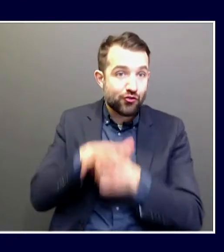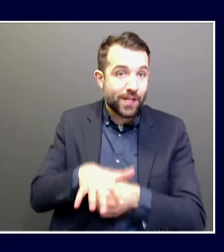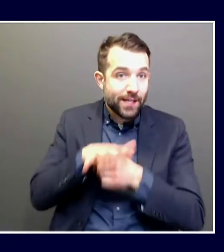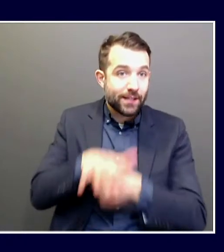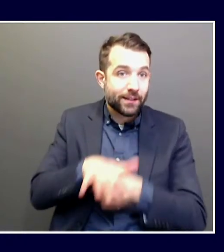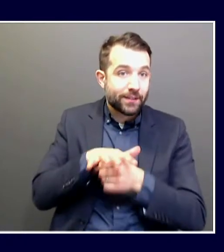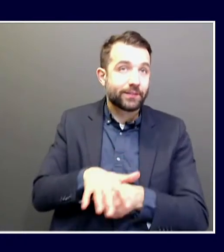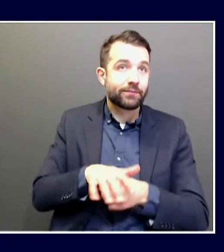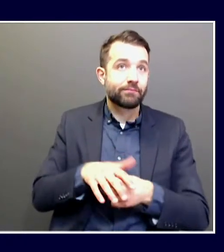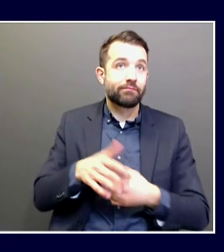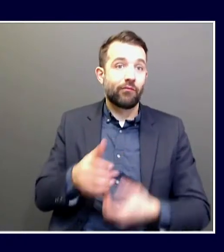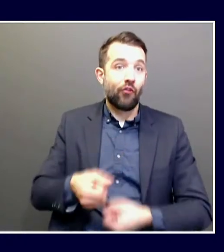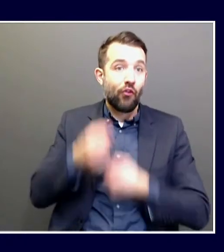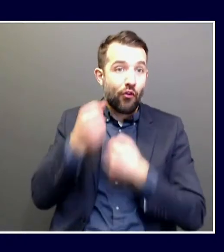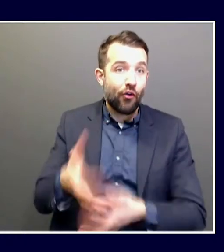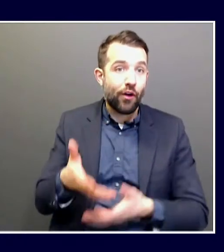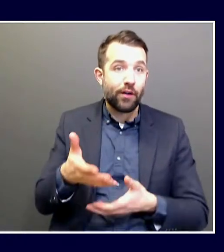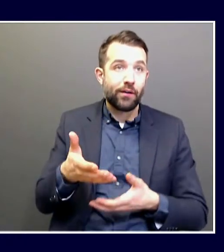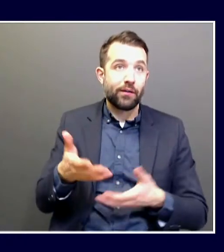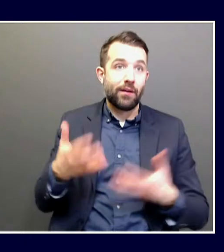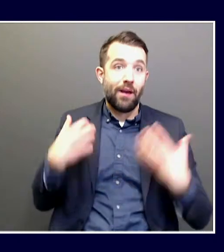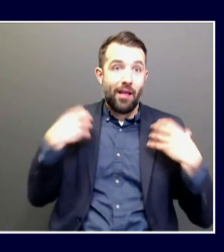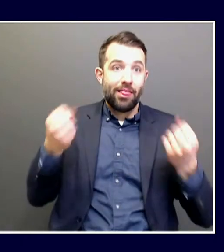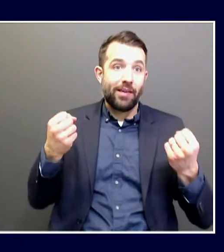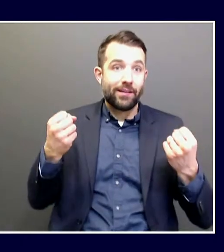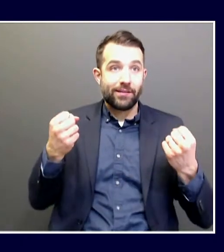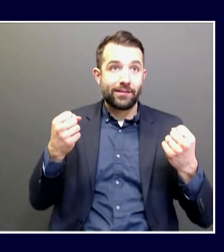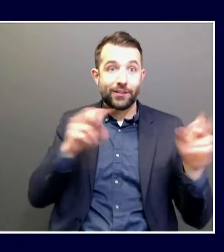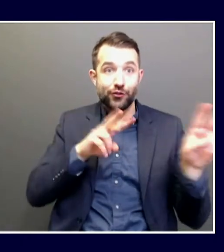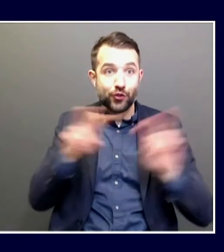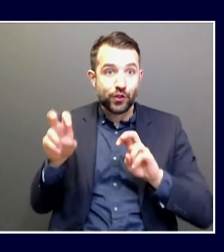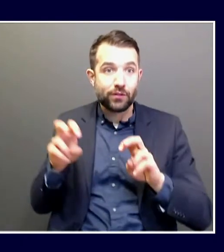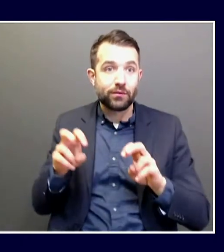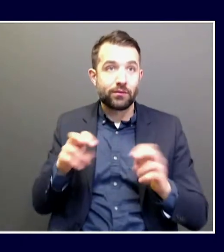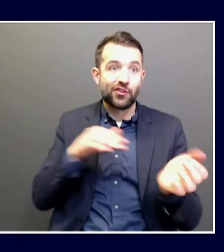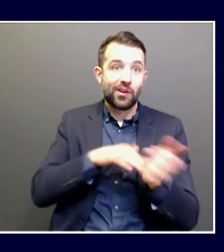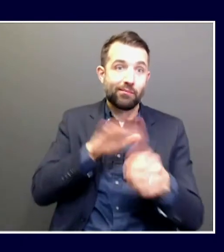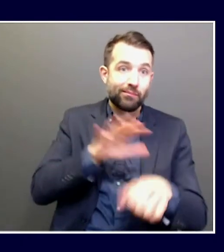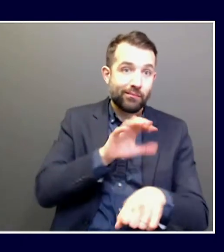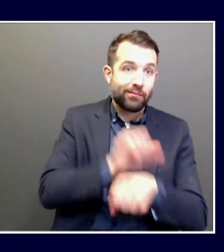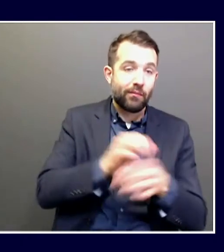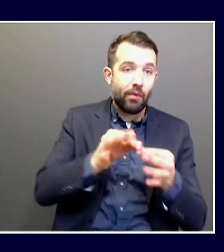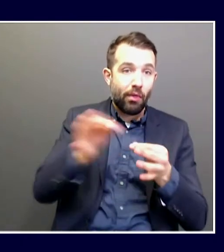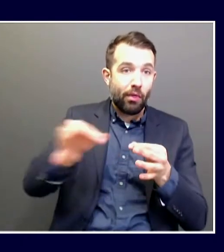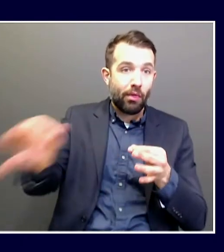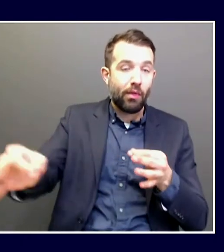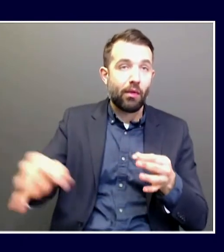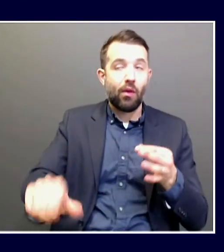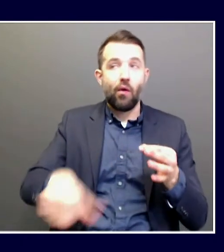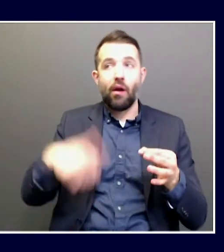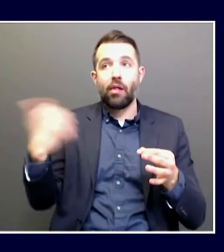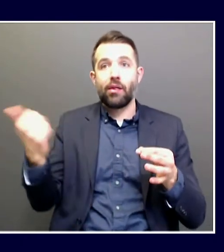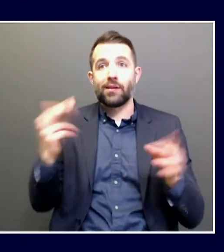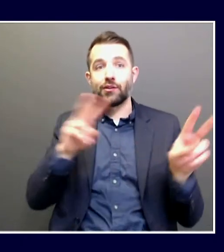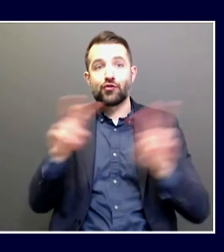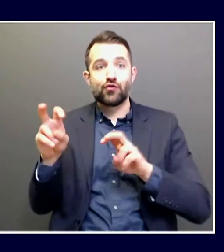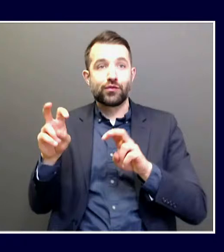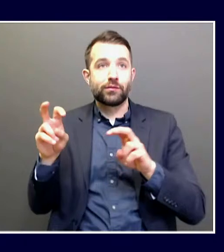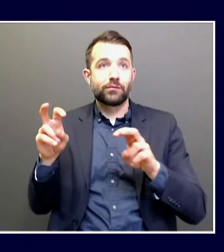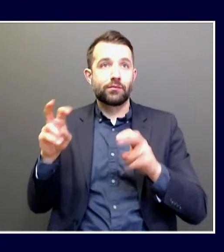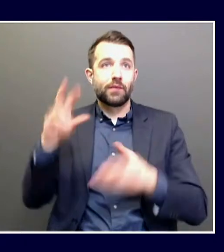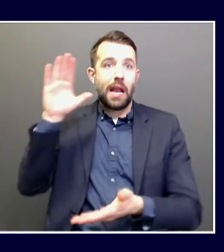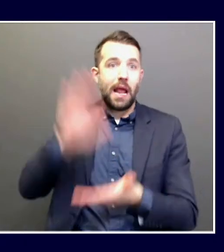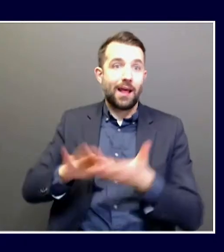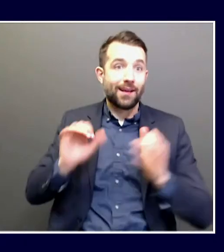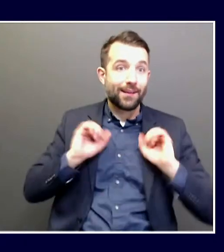deferred healthcare, that there may be other related problems like decreased exercise, which leads to